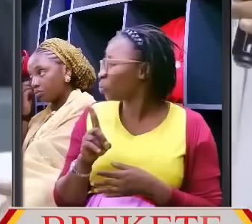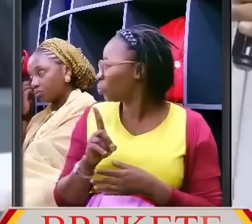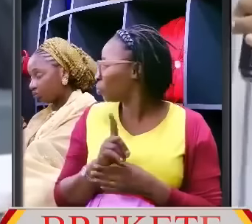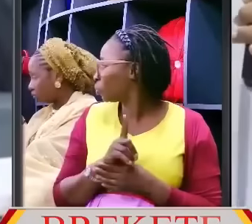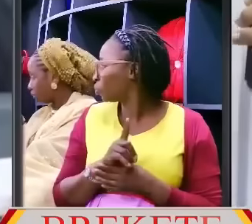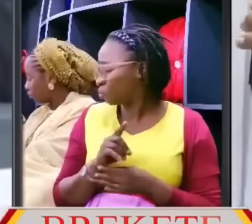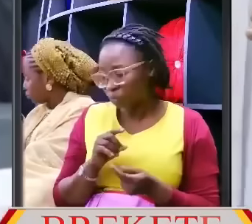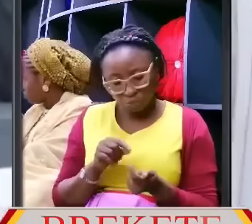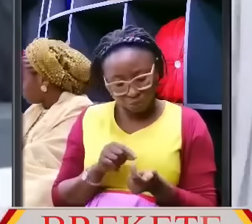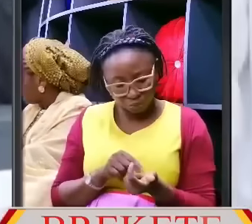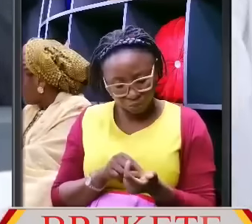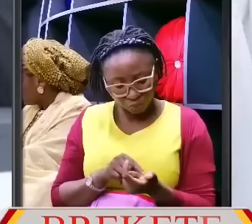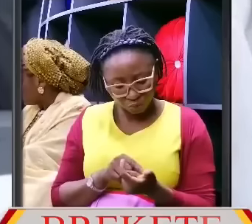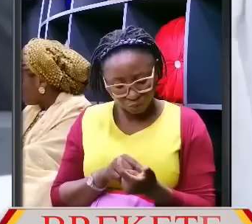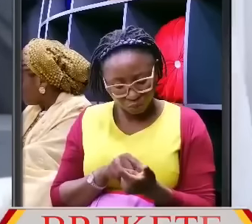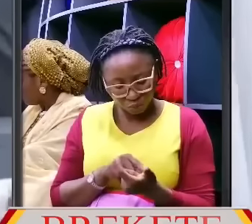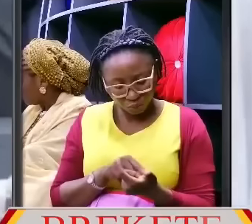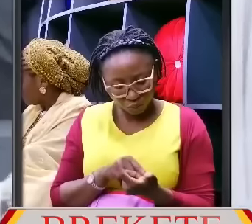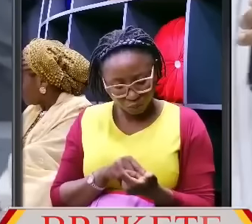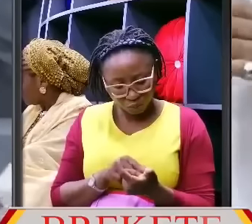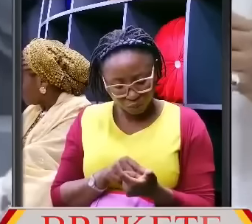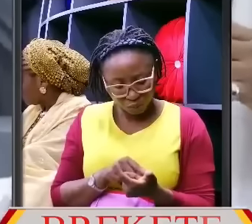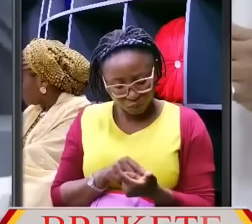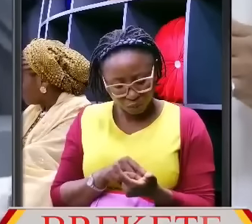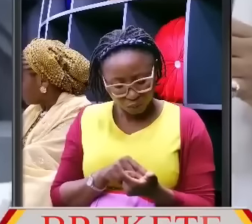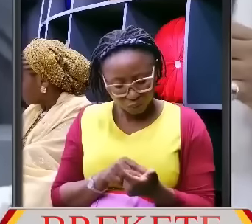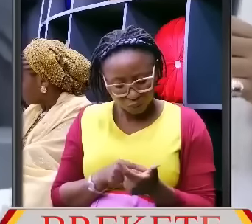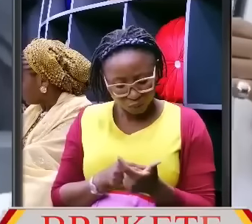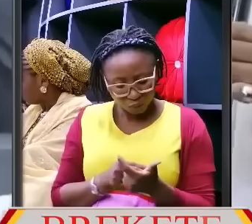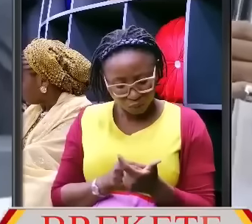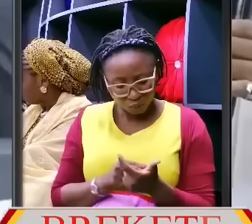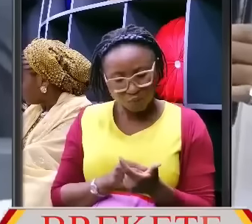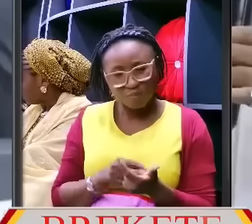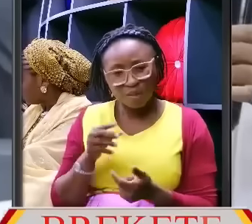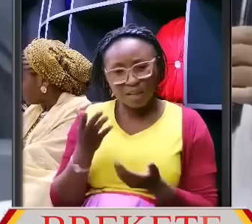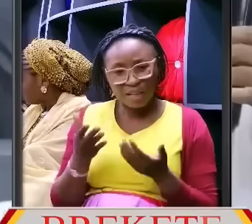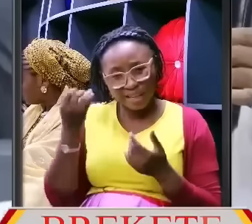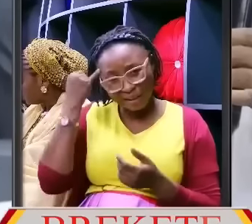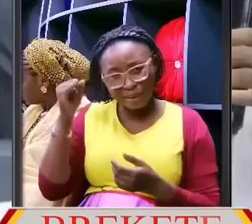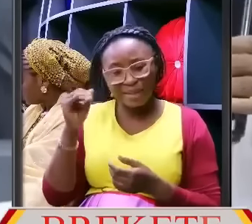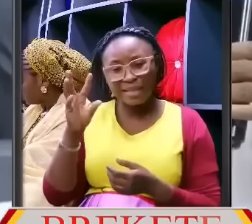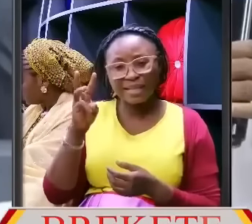mothers, Gebelena. Imagine out of 26 children, 16, 17,